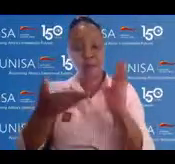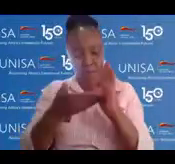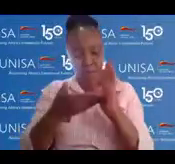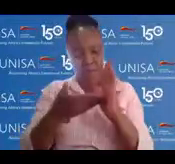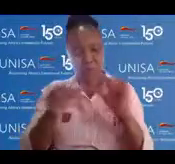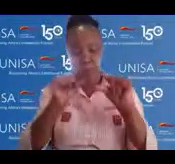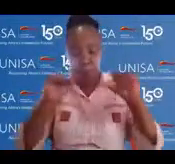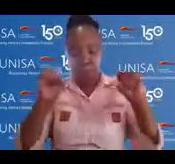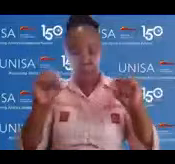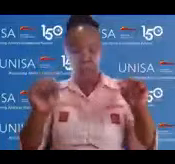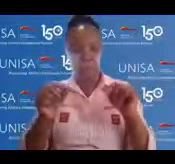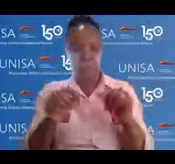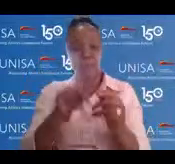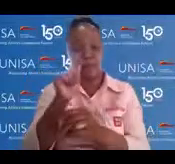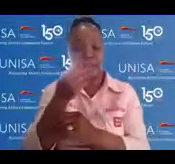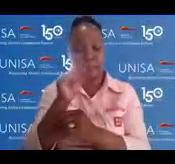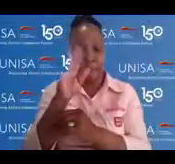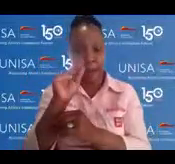Thabang